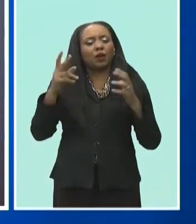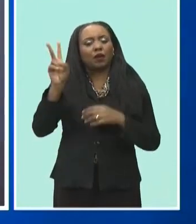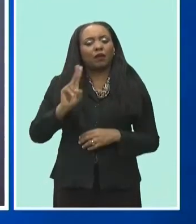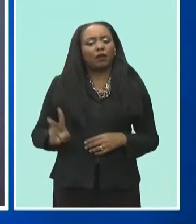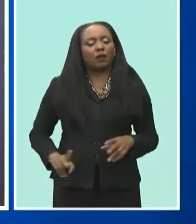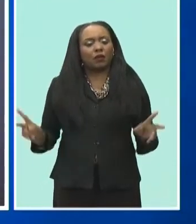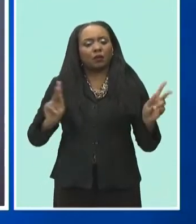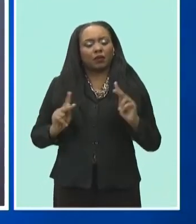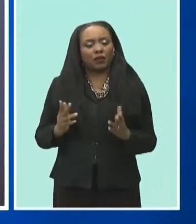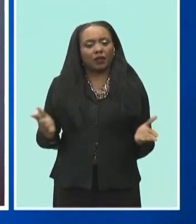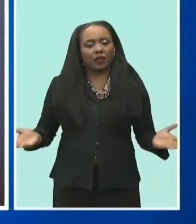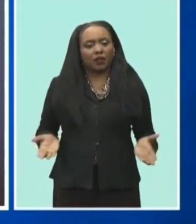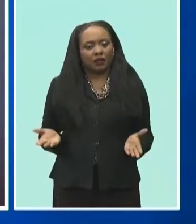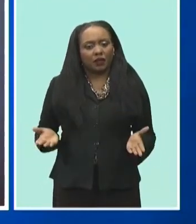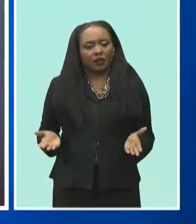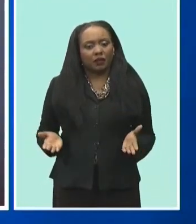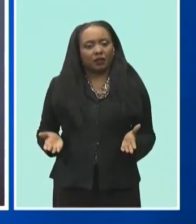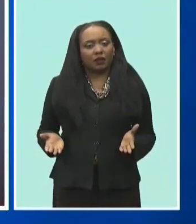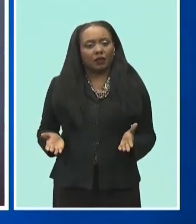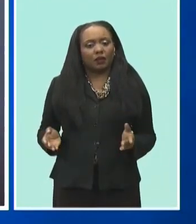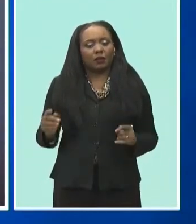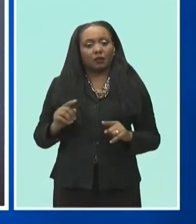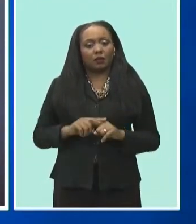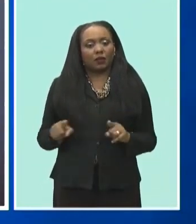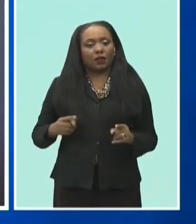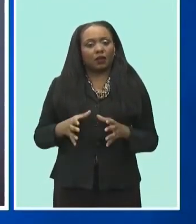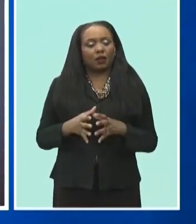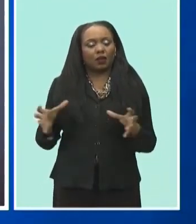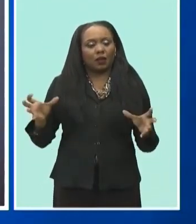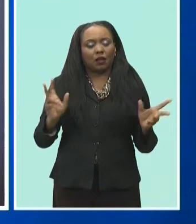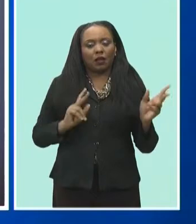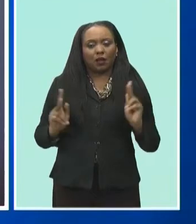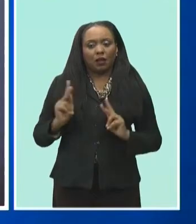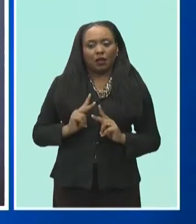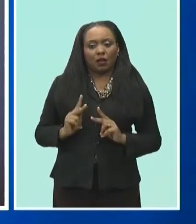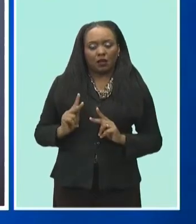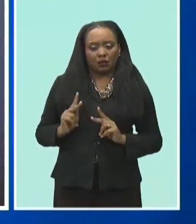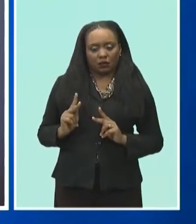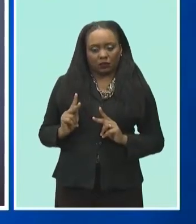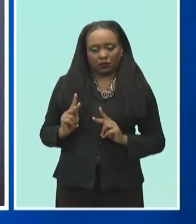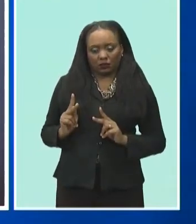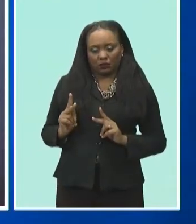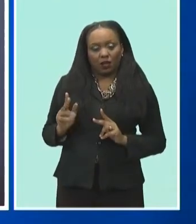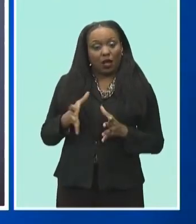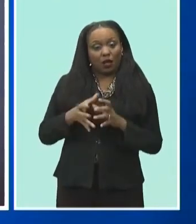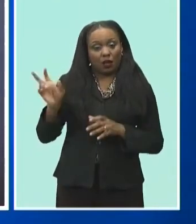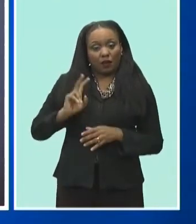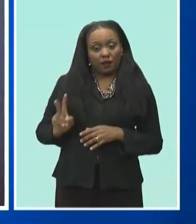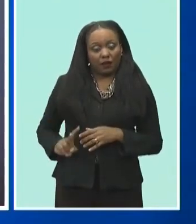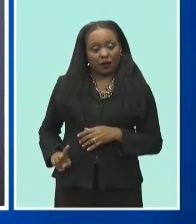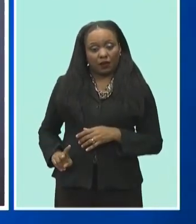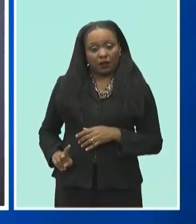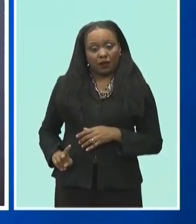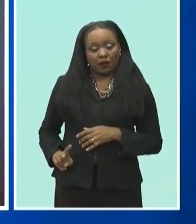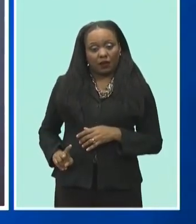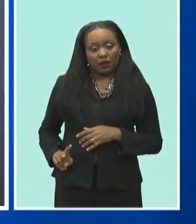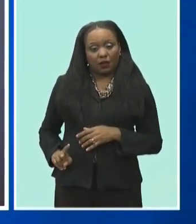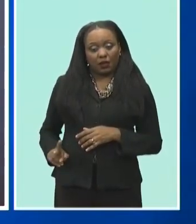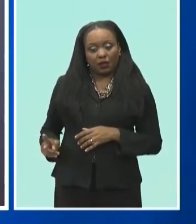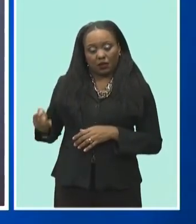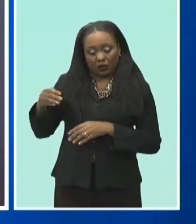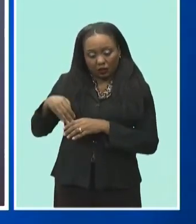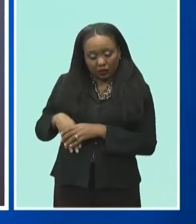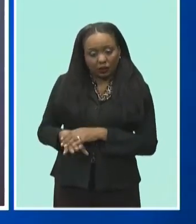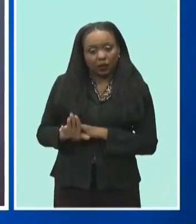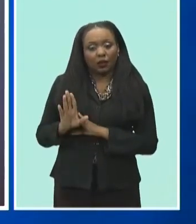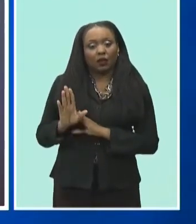but recognizing that a number of them have come into this country as economic migrants. I'm not going to use the word refugees because that has a